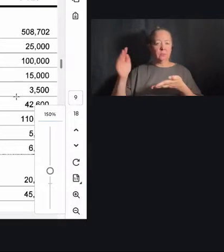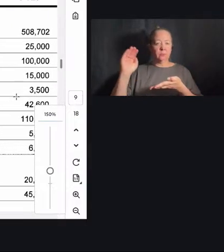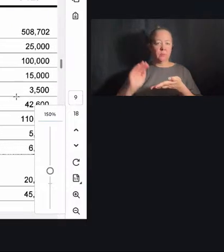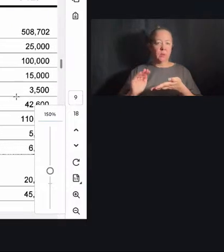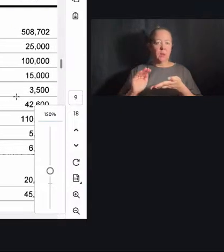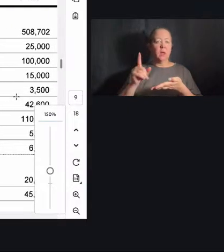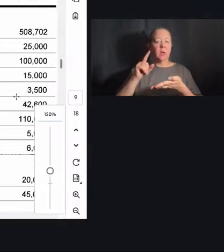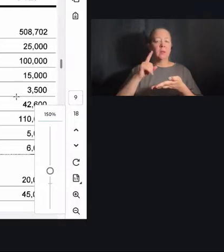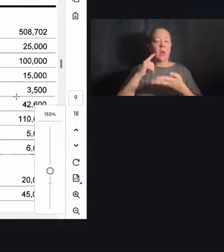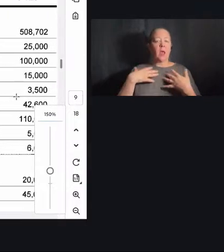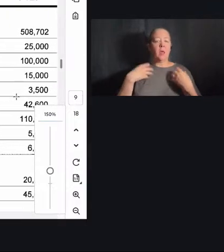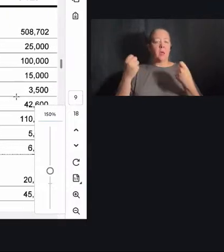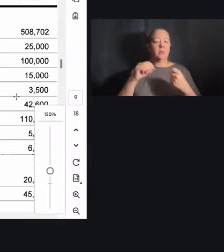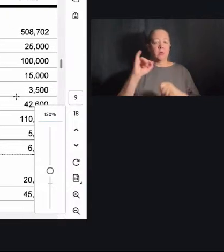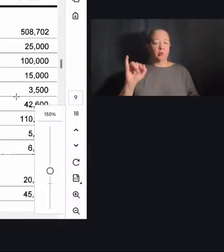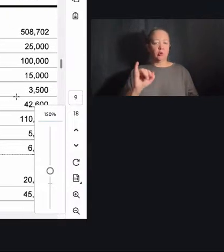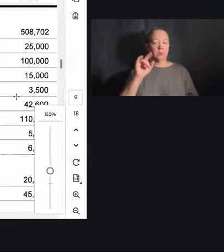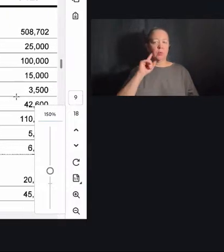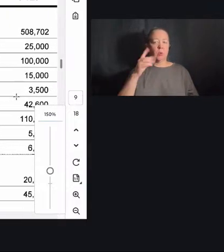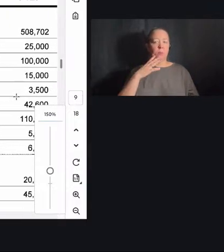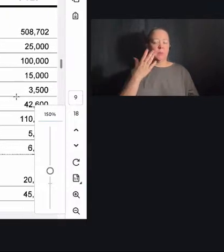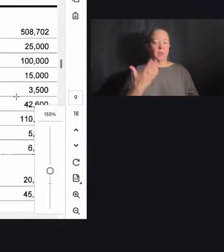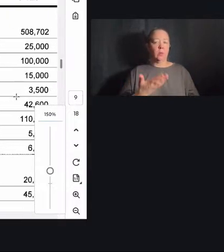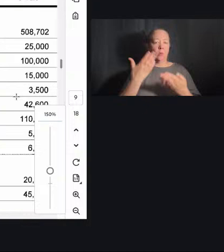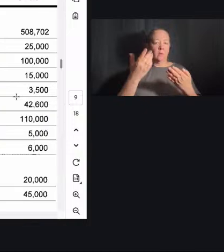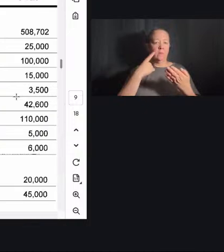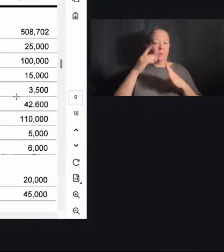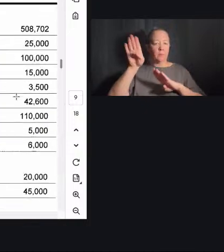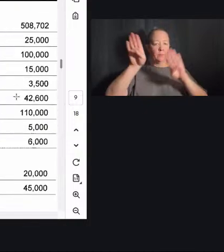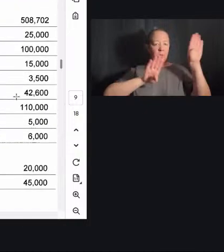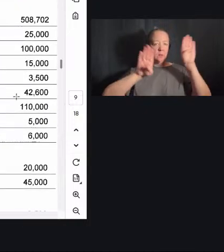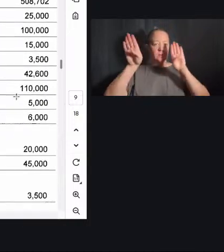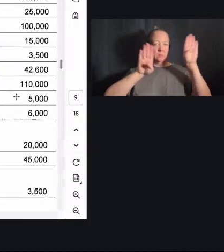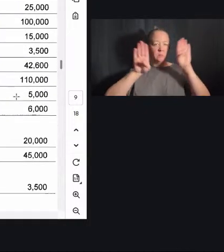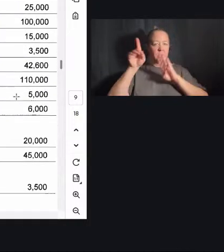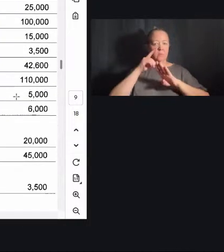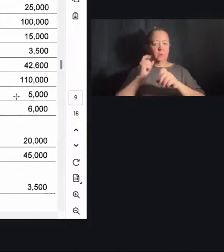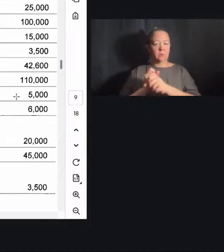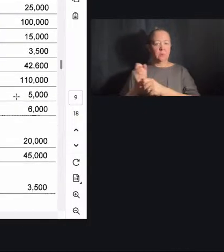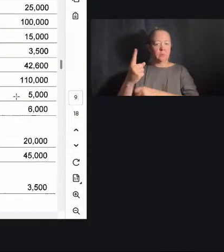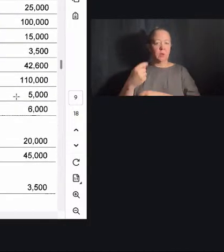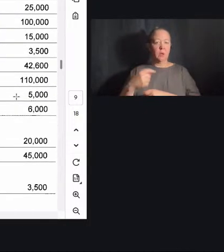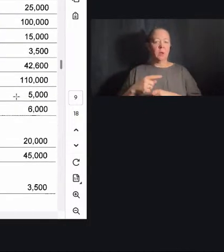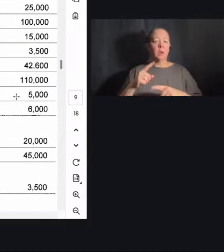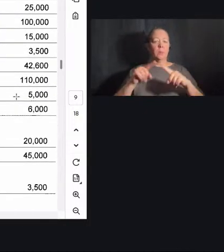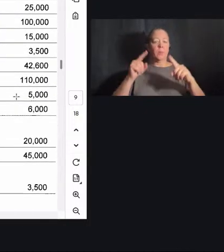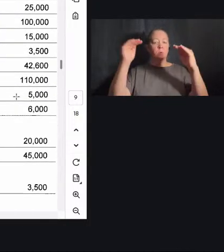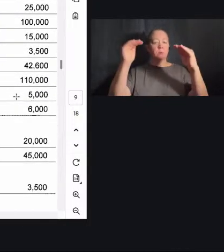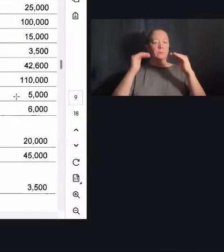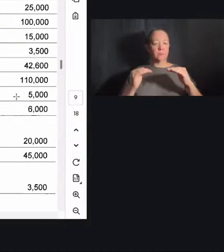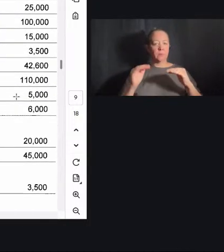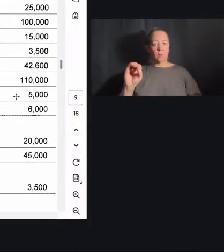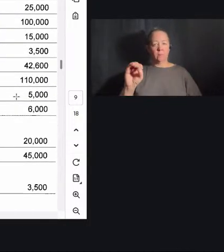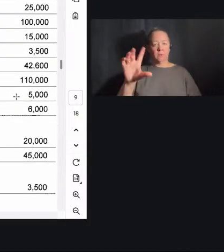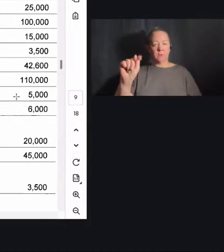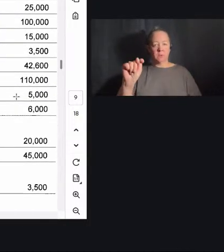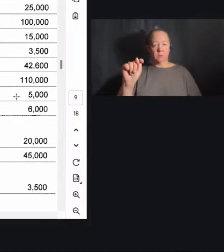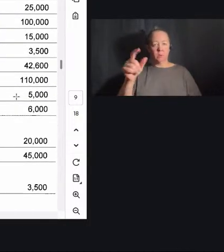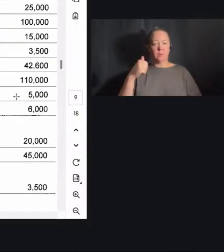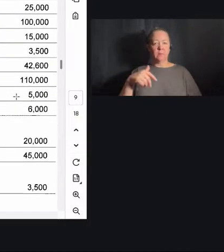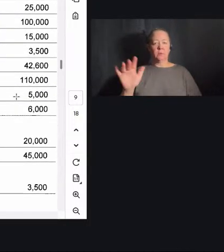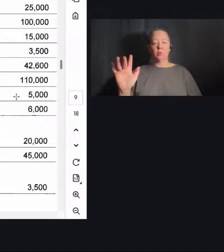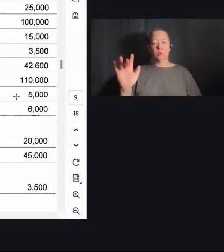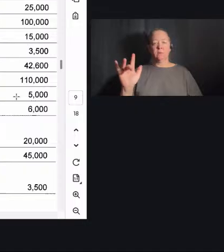bid. But as we go down, we'll look at overtime. We have 25,000